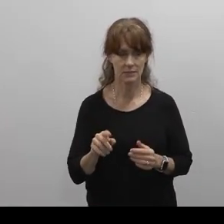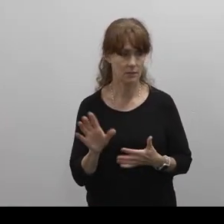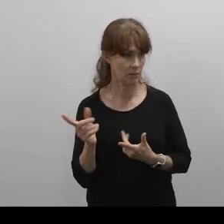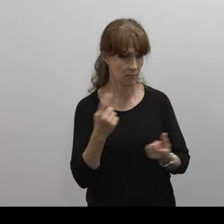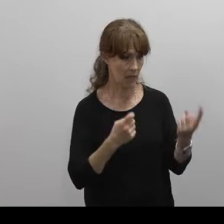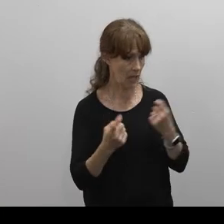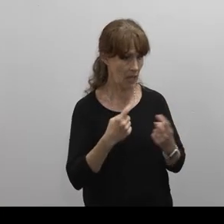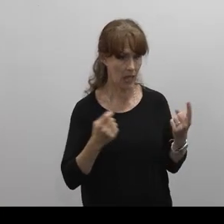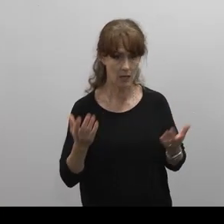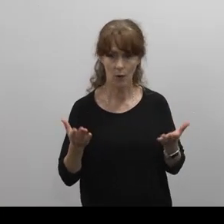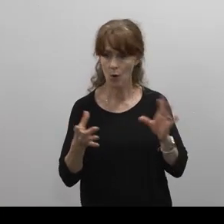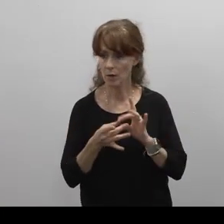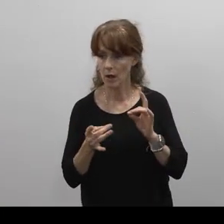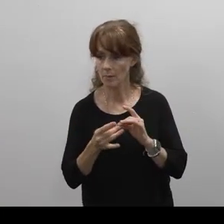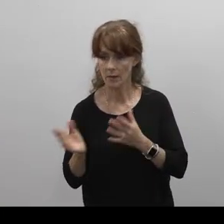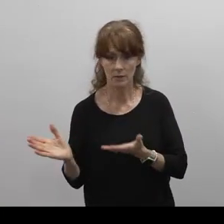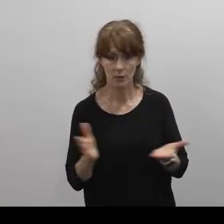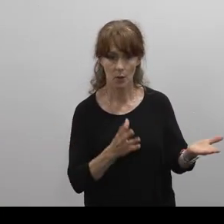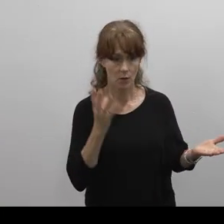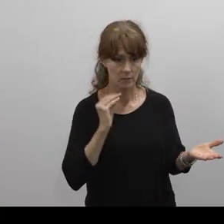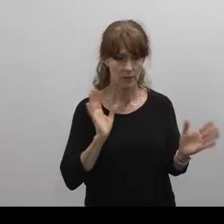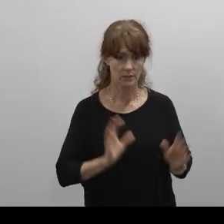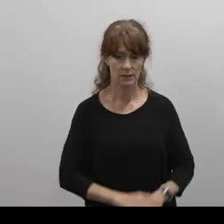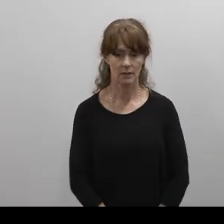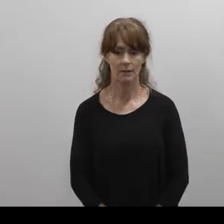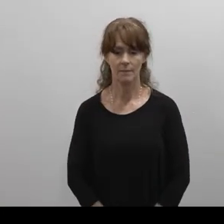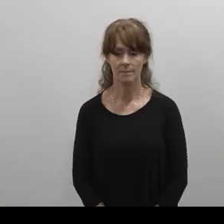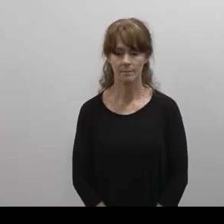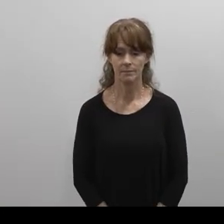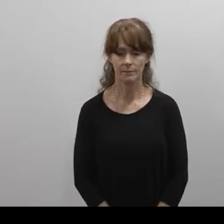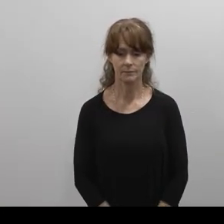anything, or just provide comment to your experience.